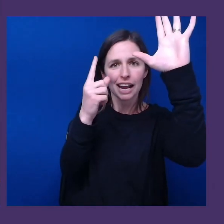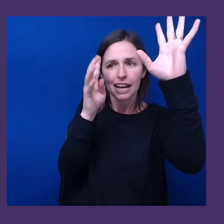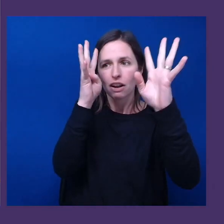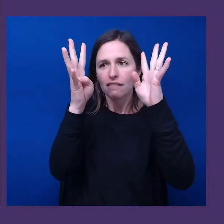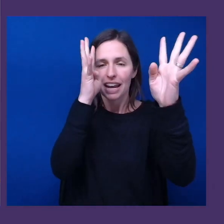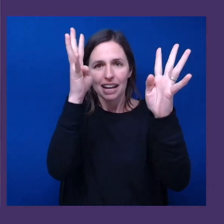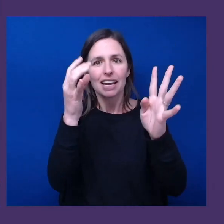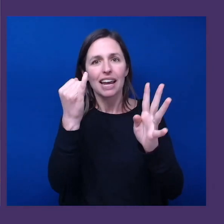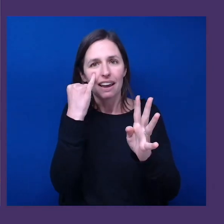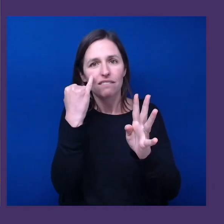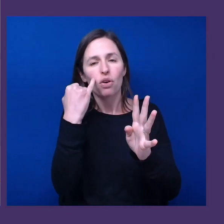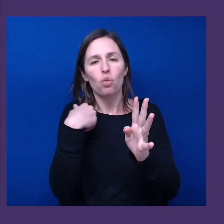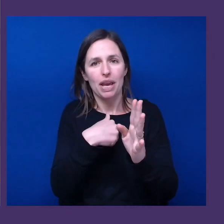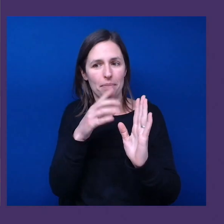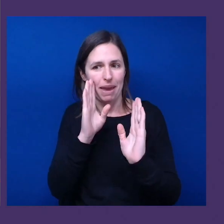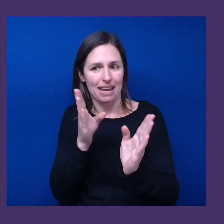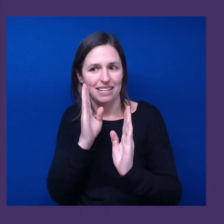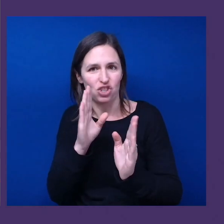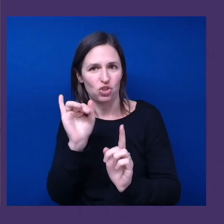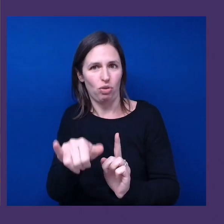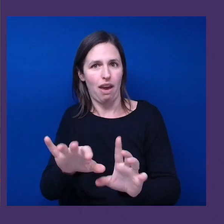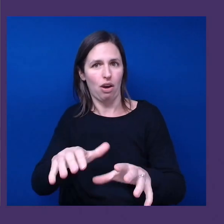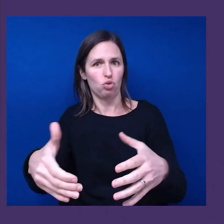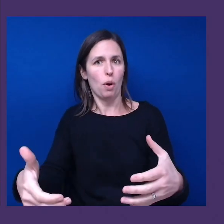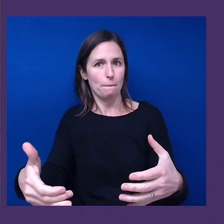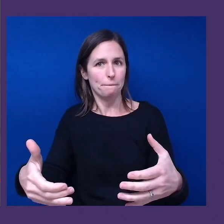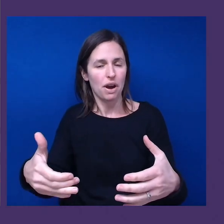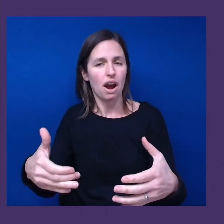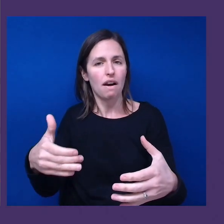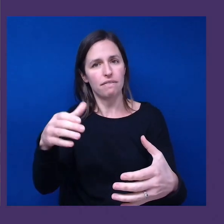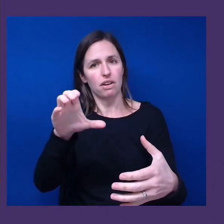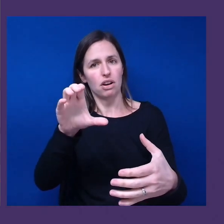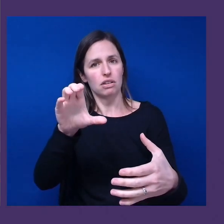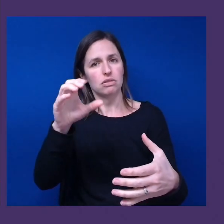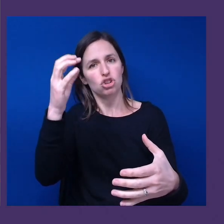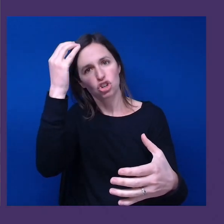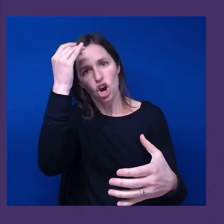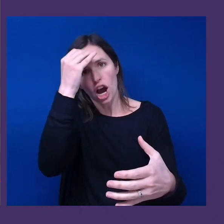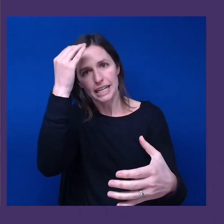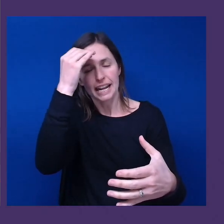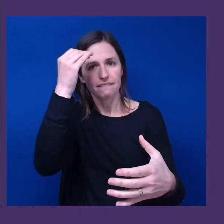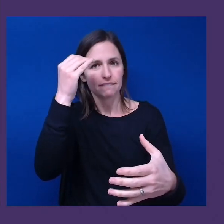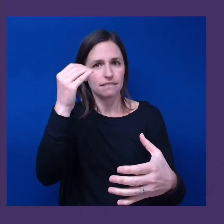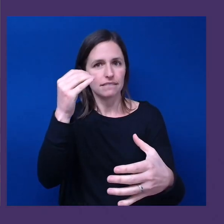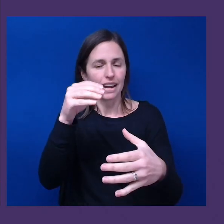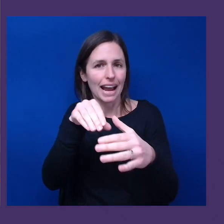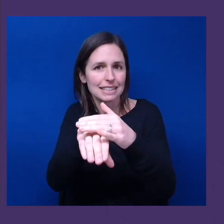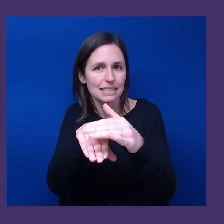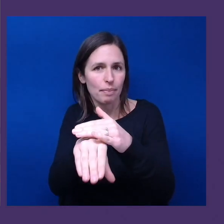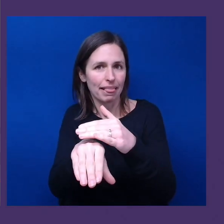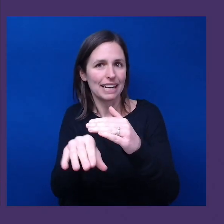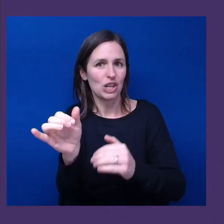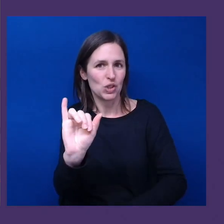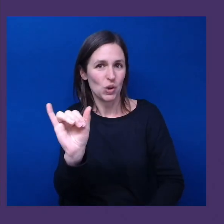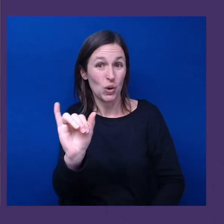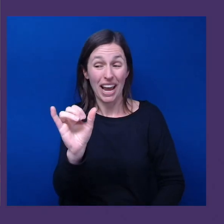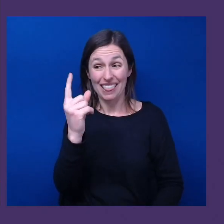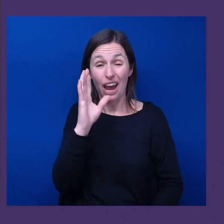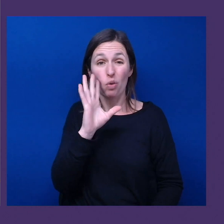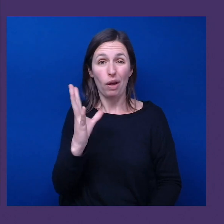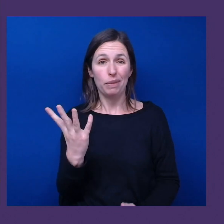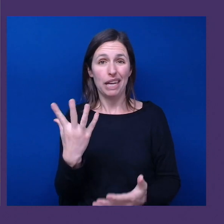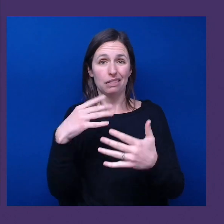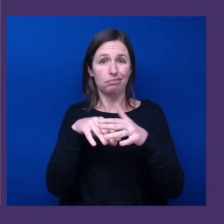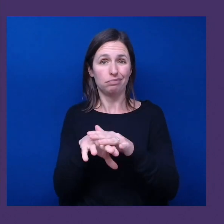paying attention to. So we're going to make sure that's going to be available in our accessible usability scale, which is already available to the